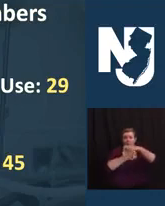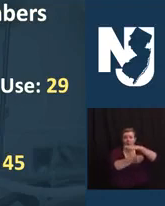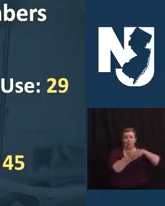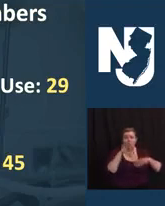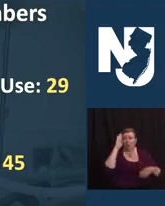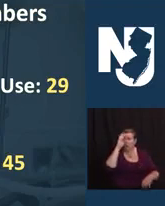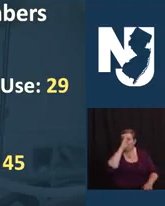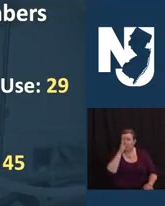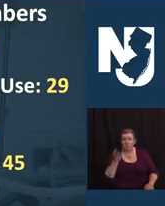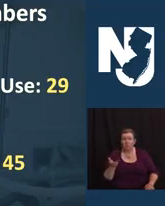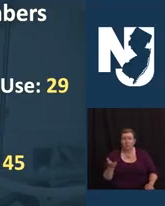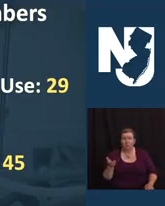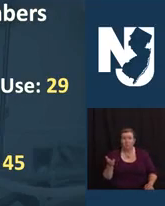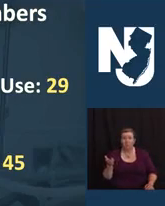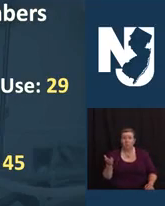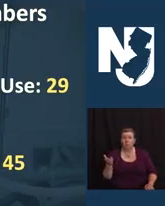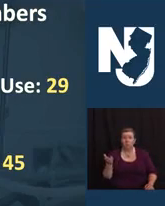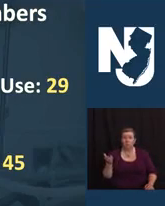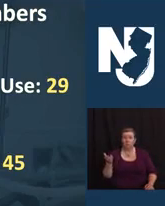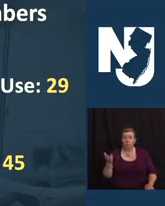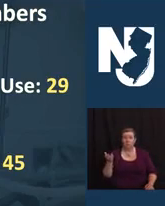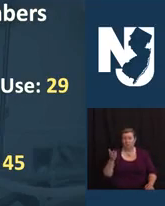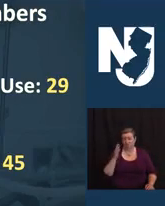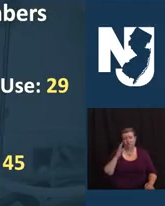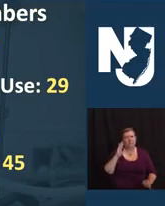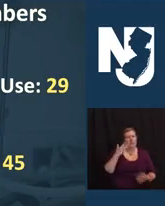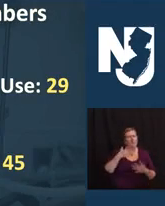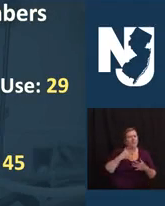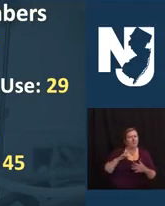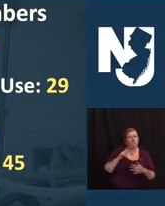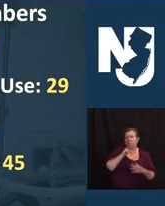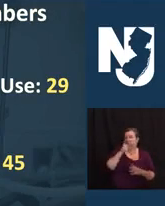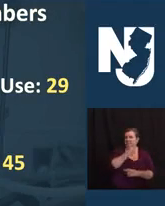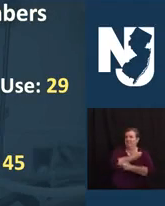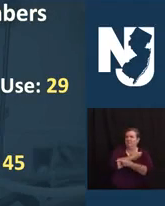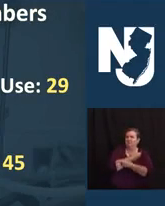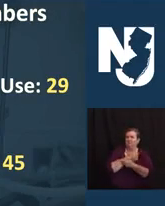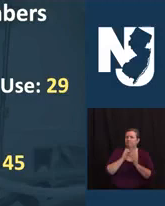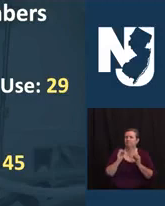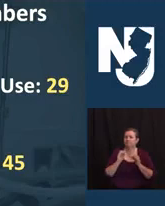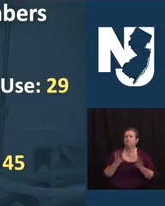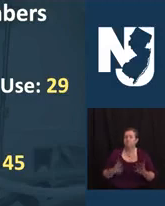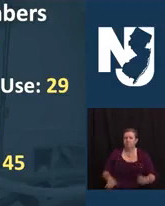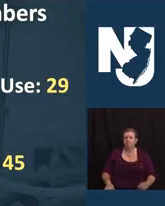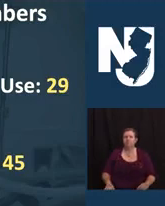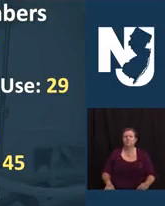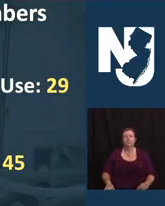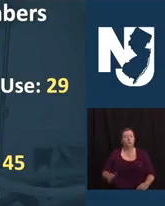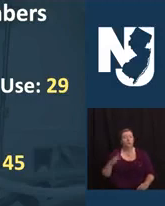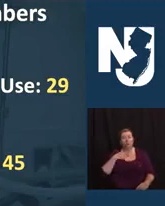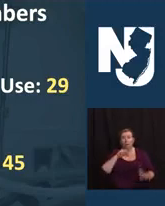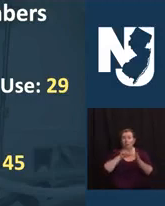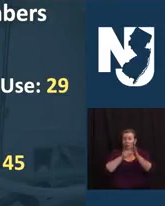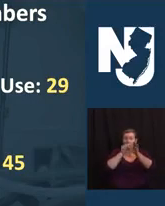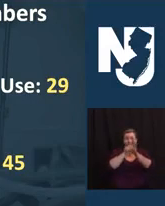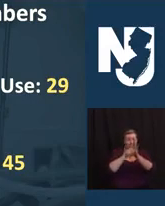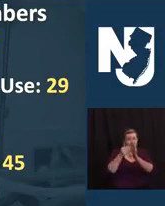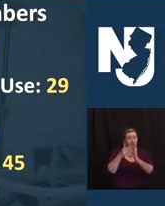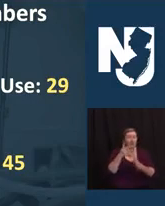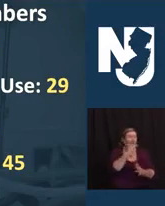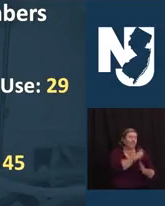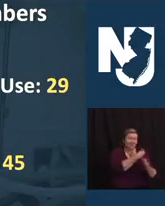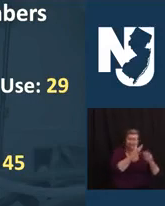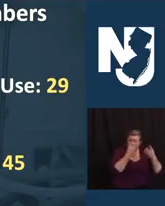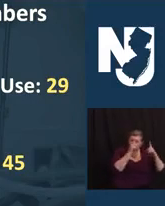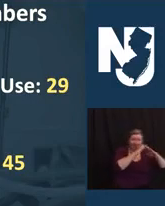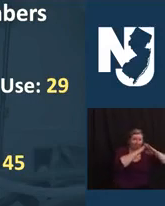them, is someone who is unvaccinated. We cannot put it more clearly. The vaccines work. They are